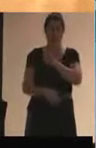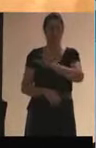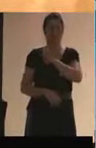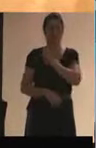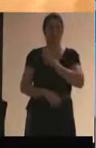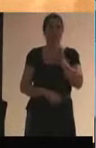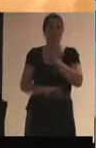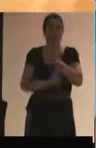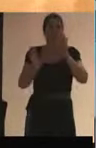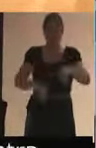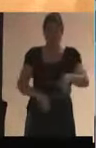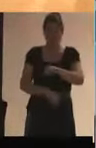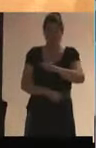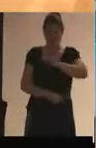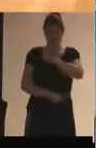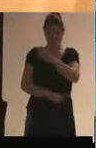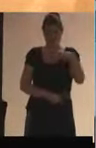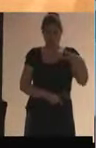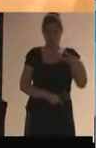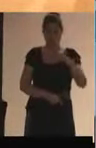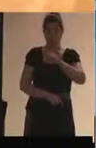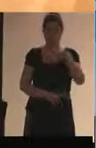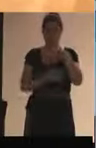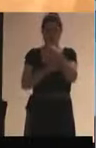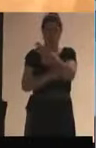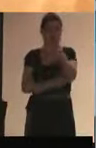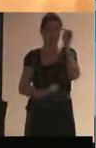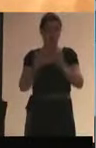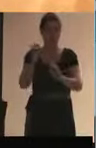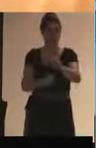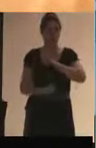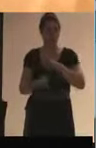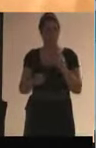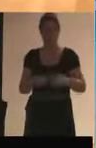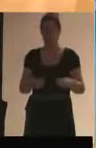have been searching intensely for this, but it seems to work.